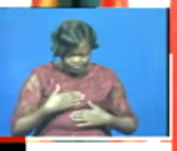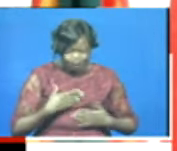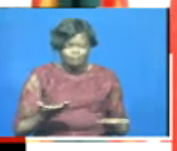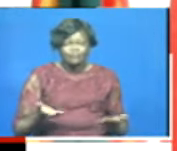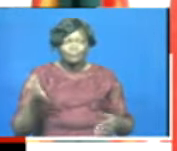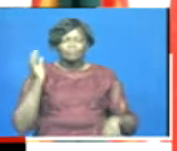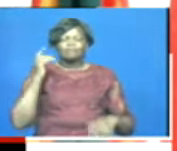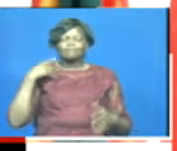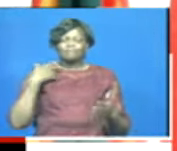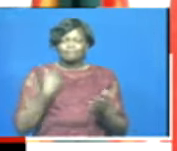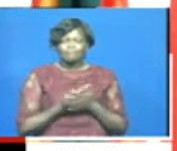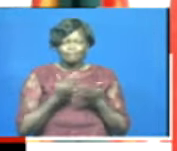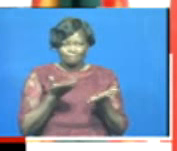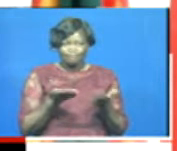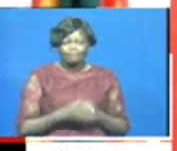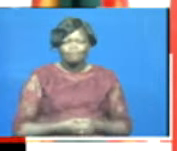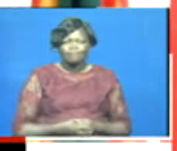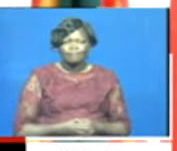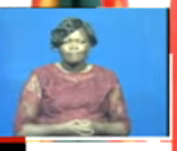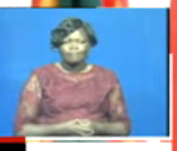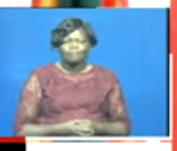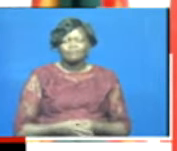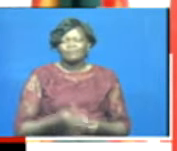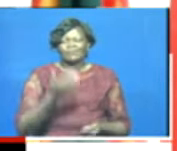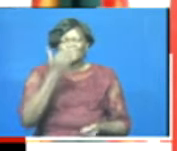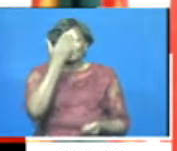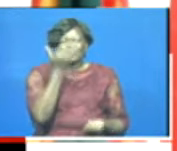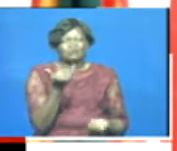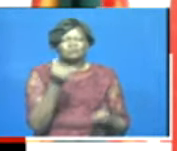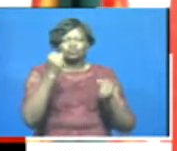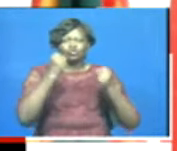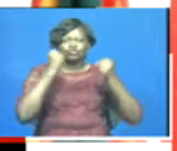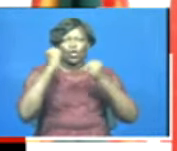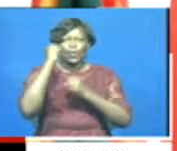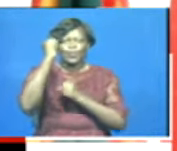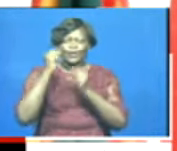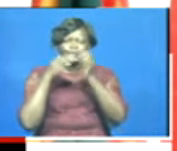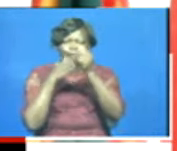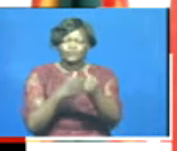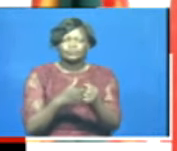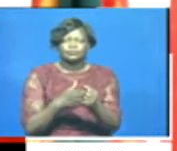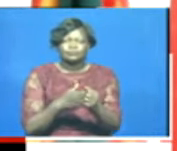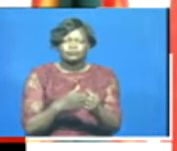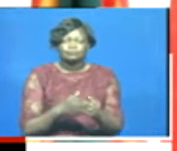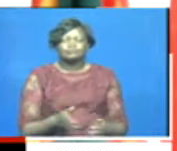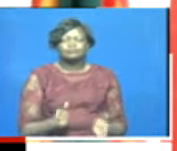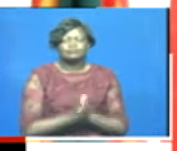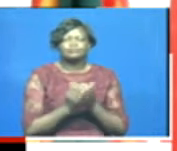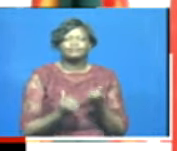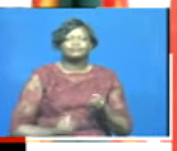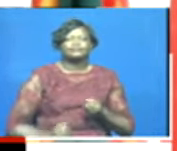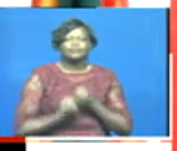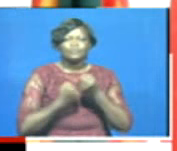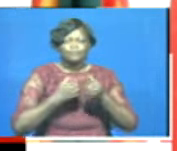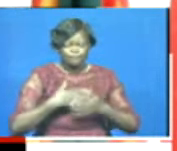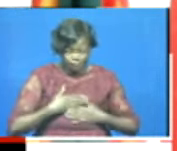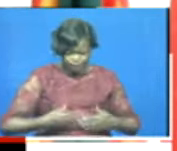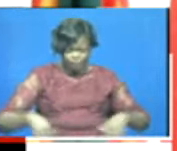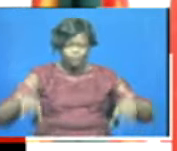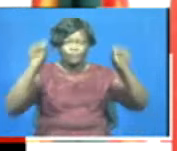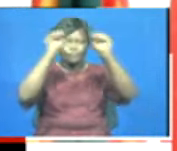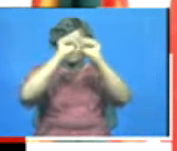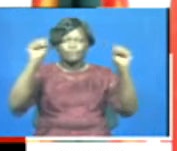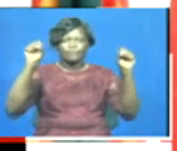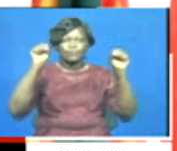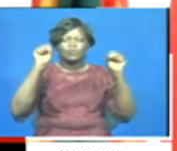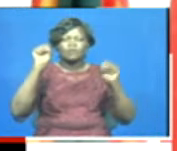far is attributed to a strong political leadership and support of His Excellency the President